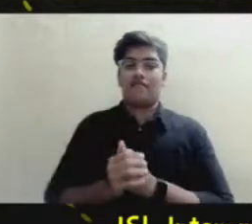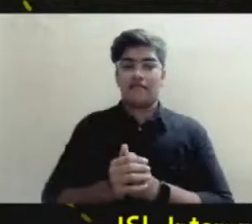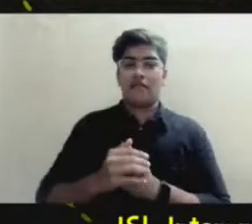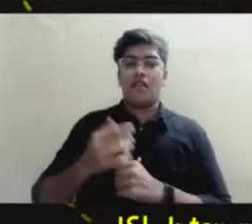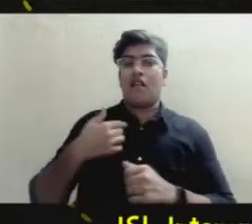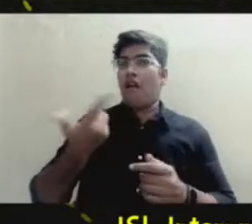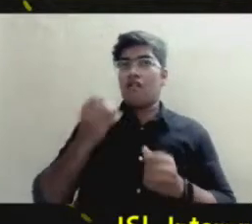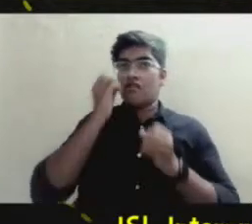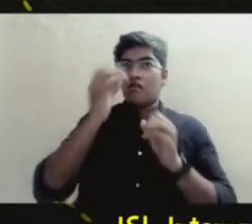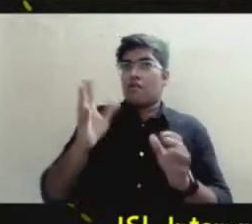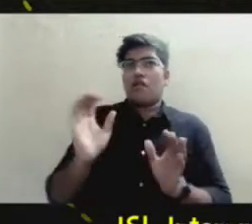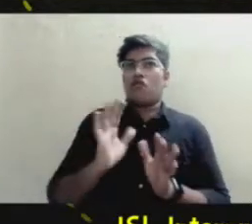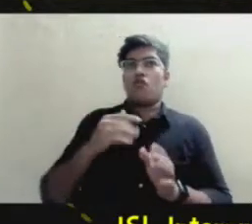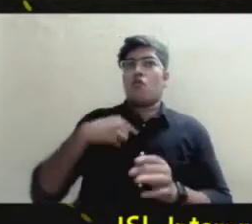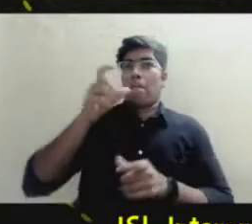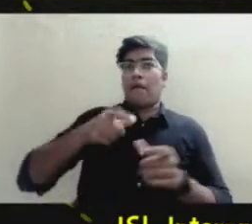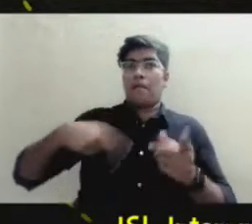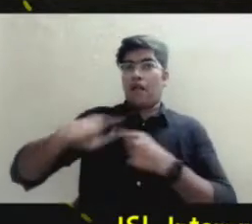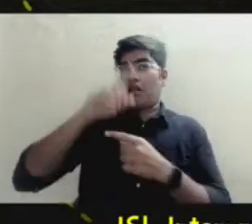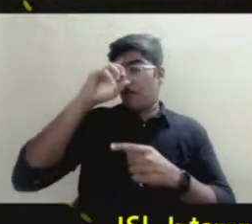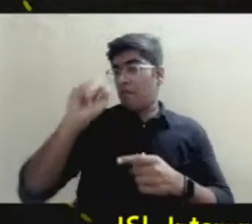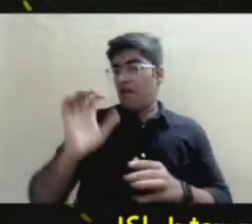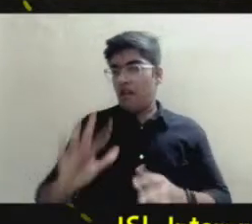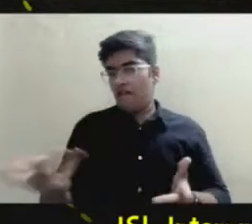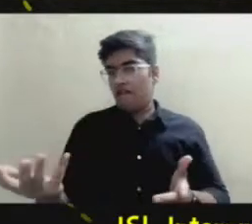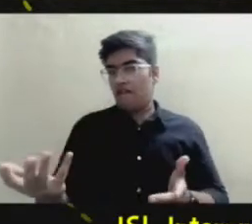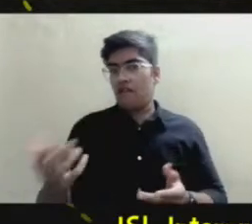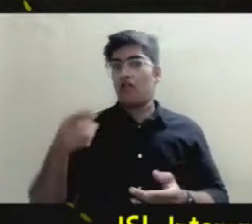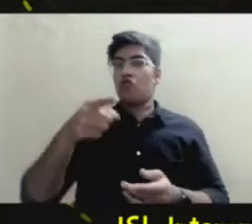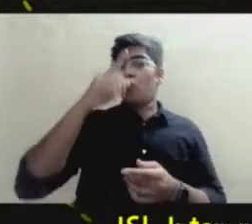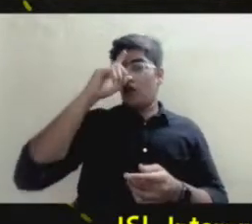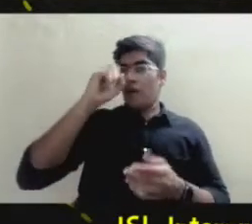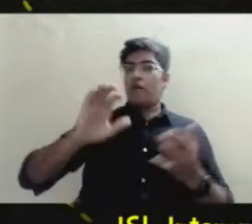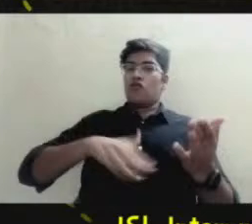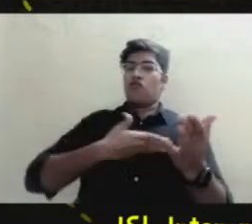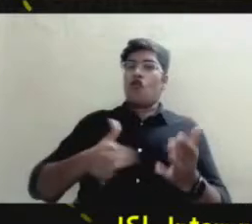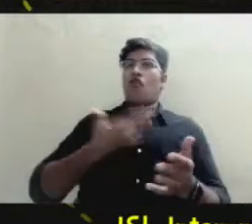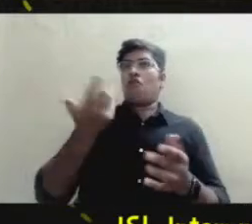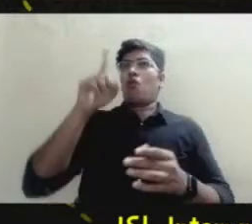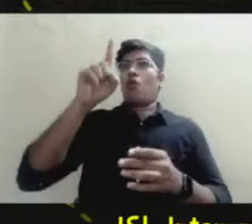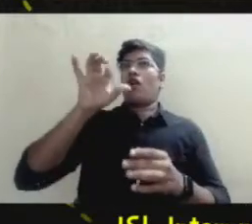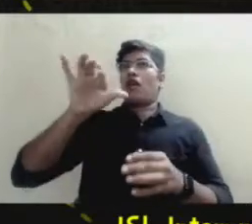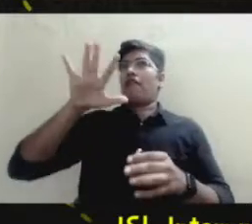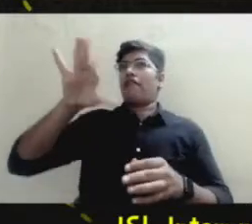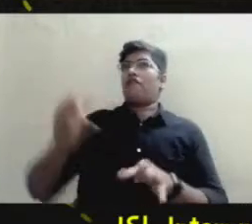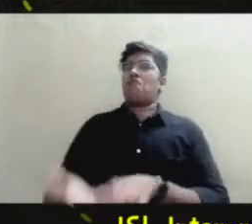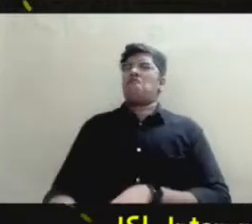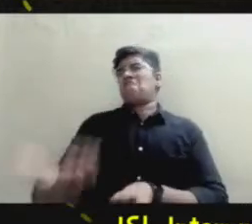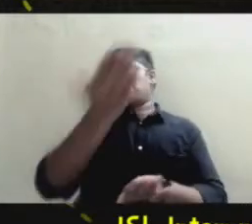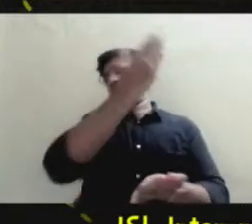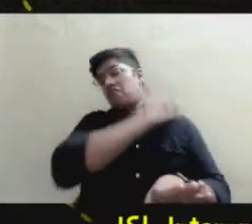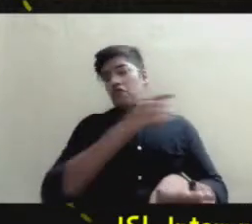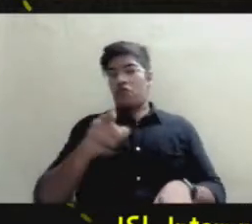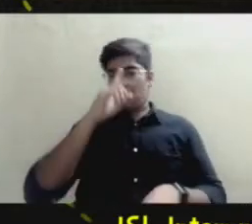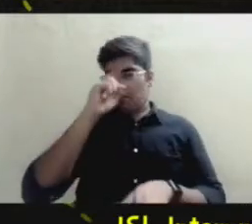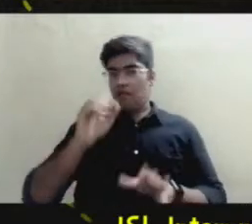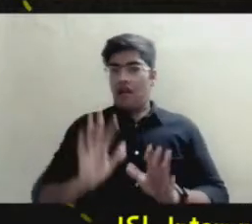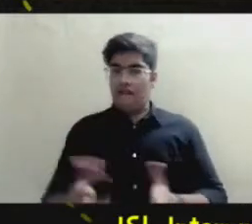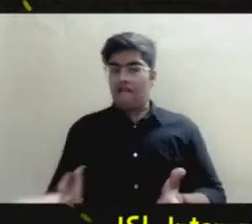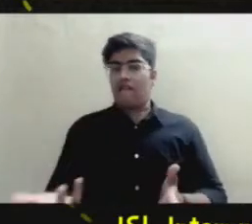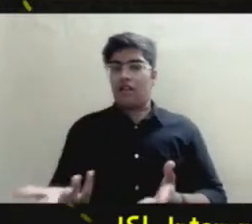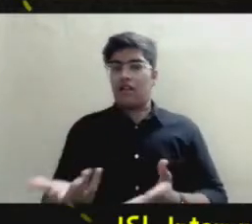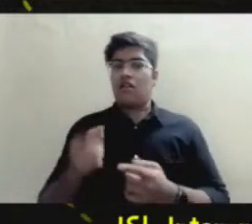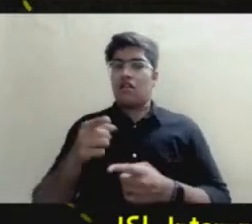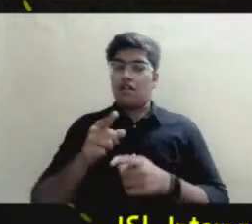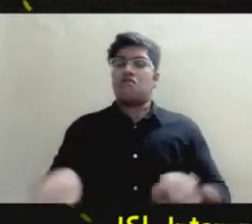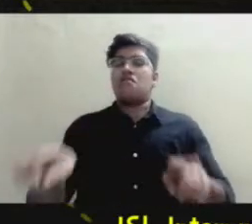now, because it's the same way that you remember songs from the 50s, which you said are your favorite. You would have been so young. Yes. So, I mean, it tells us